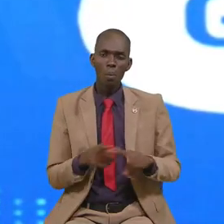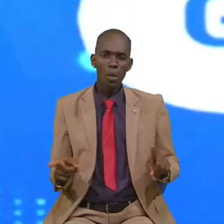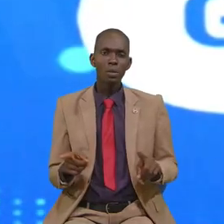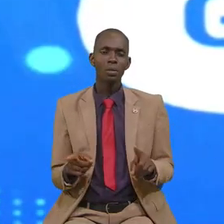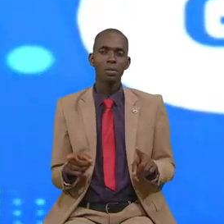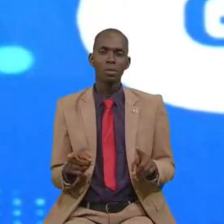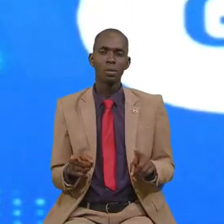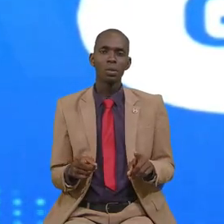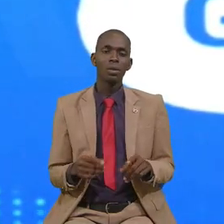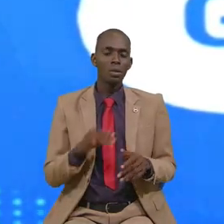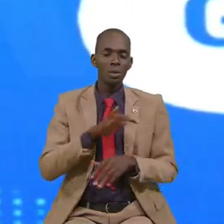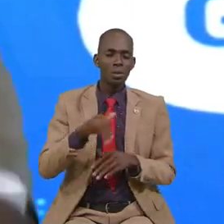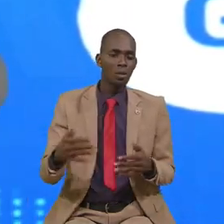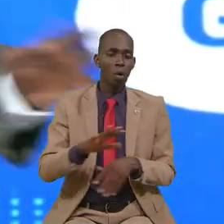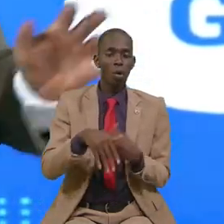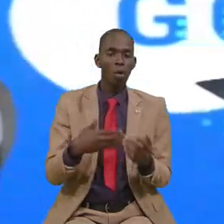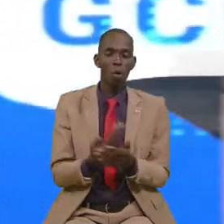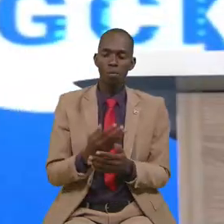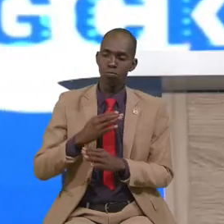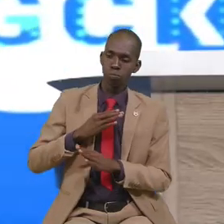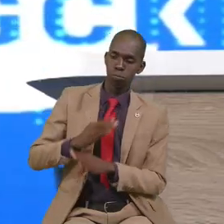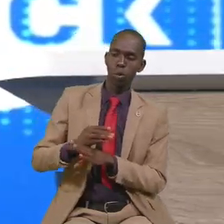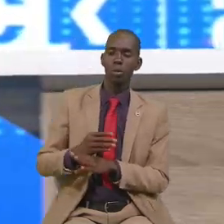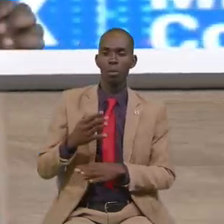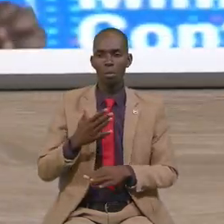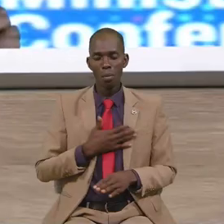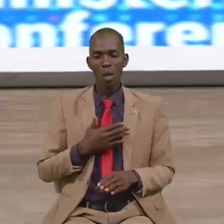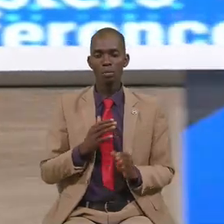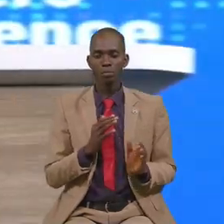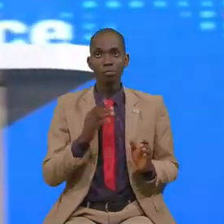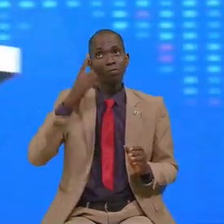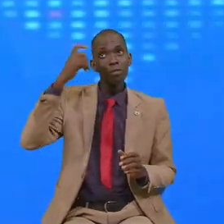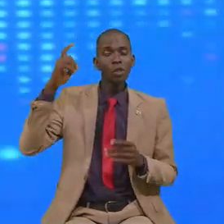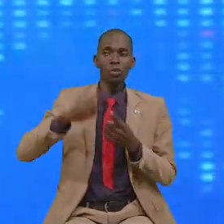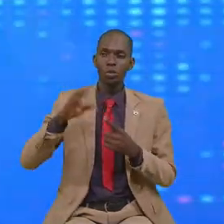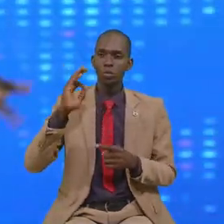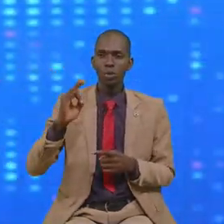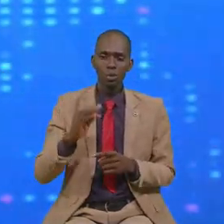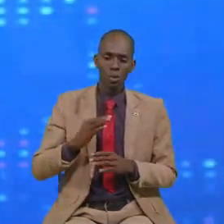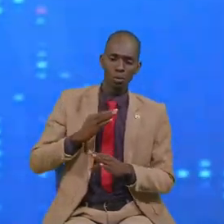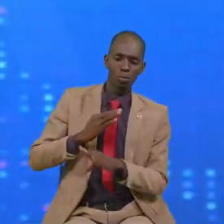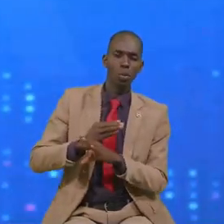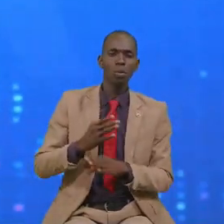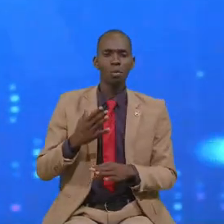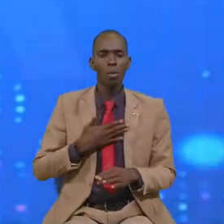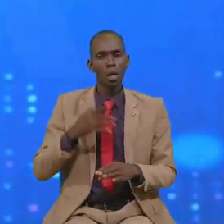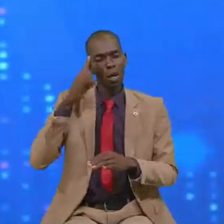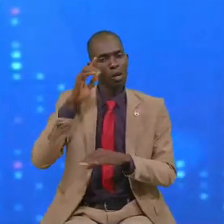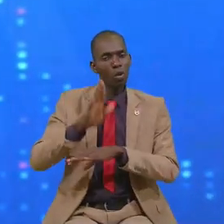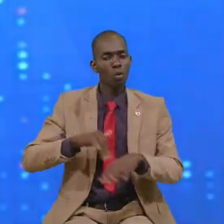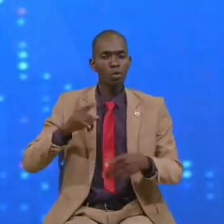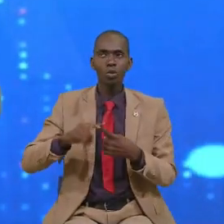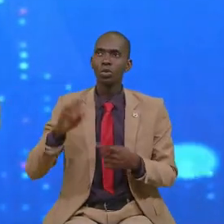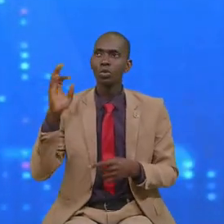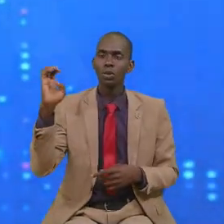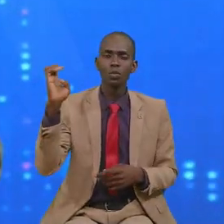the call to preach. They blocked out the call to evangelize. They blocked out the